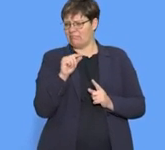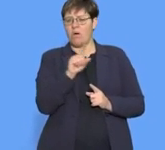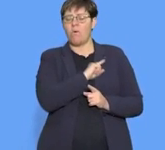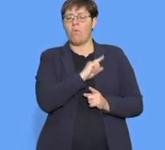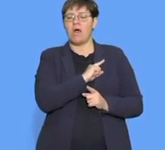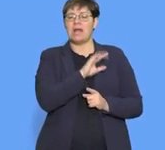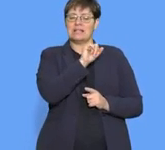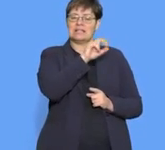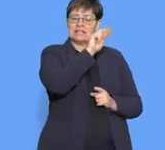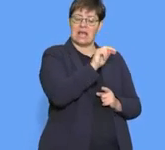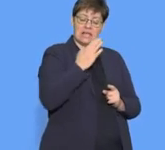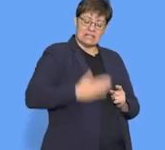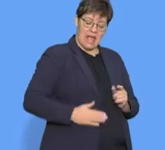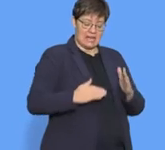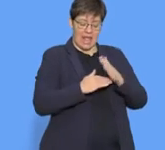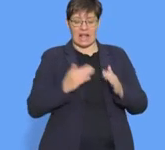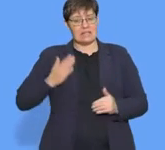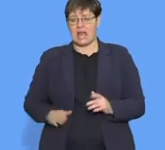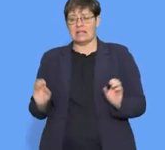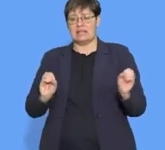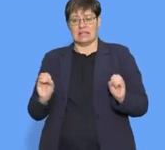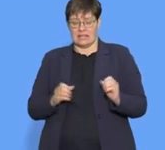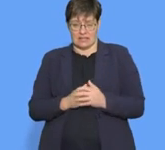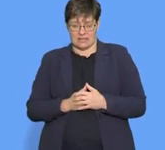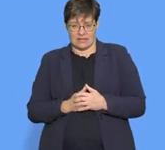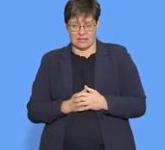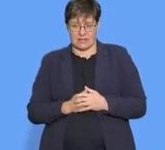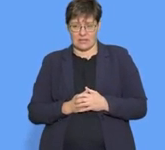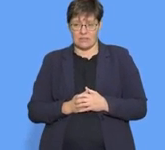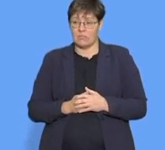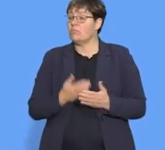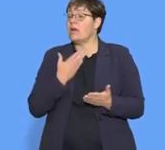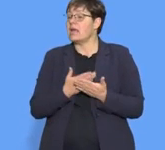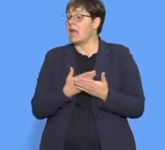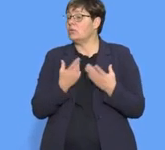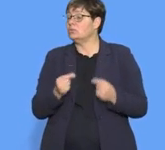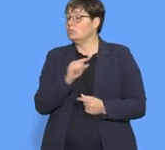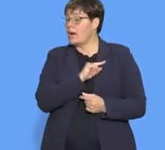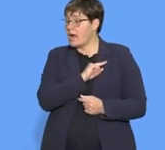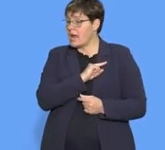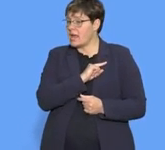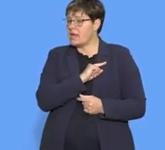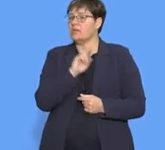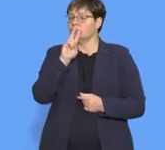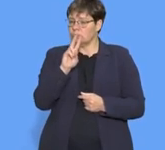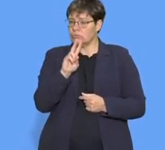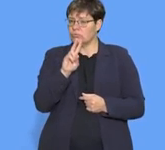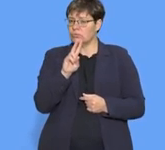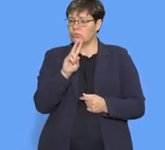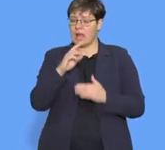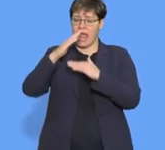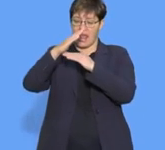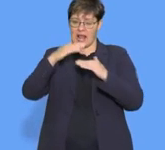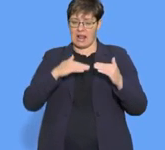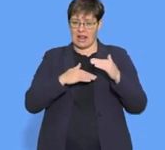we don't have side angle side either. But what we can do is, because we're given two sides,